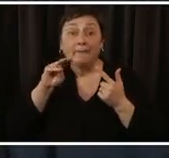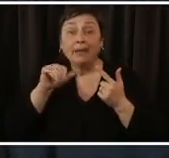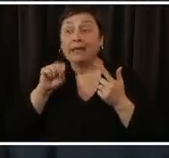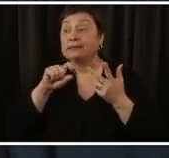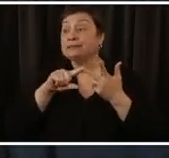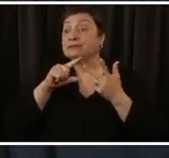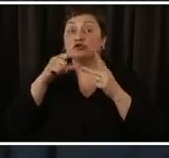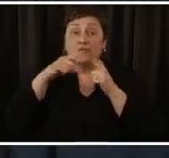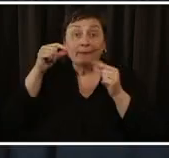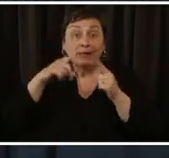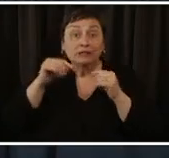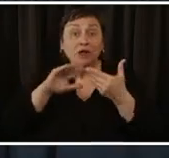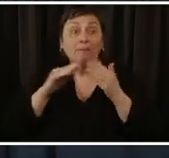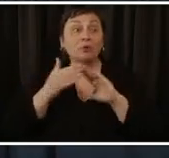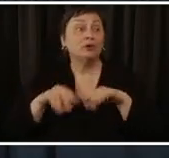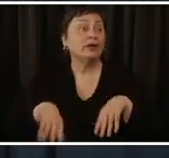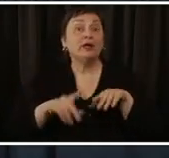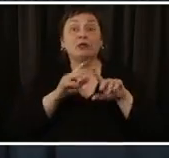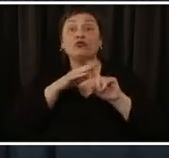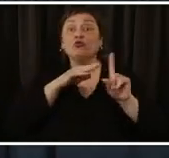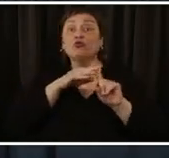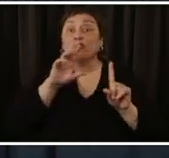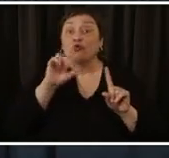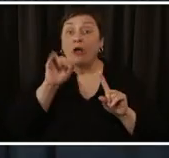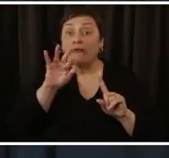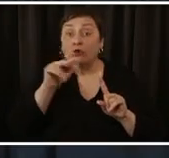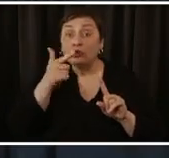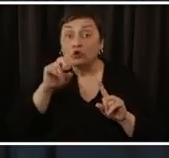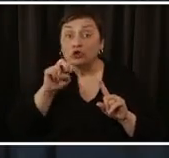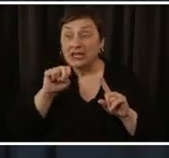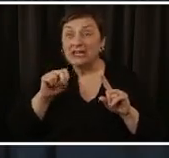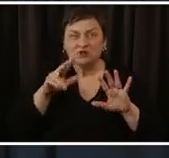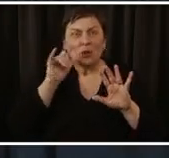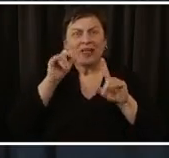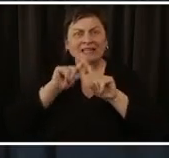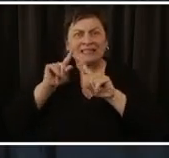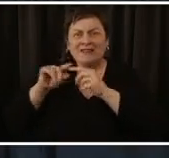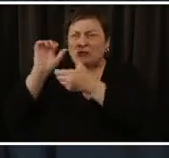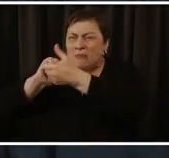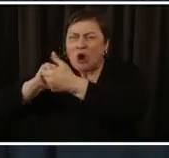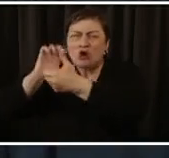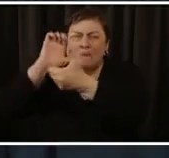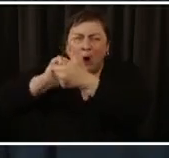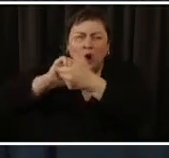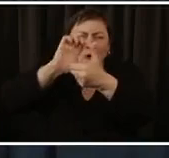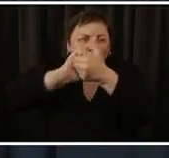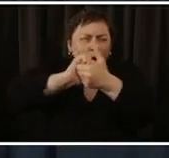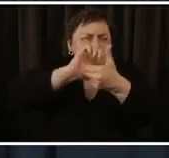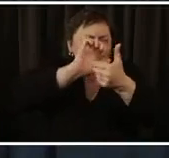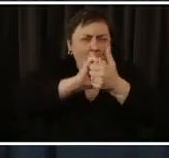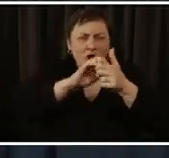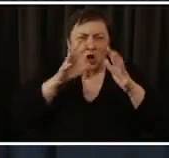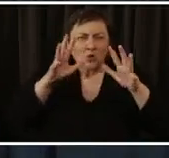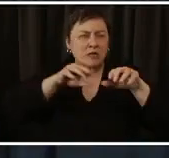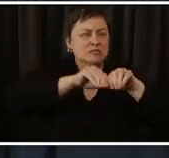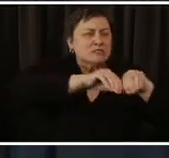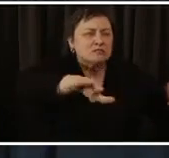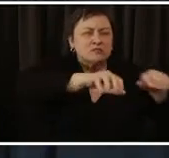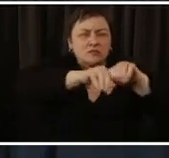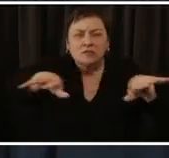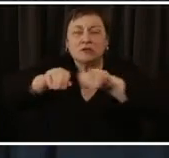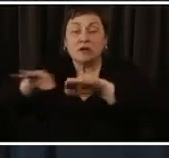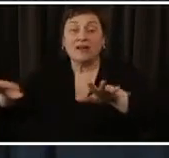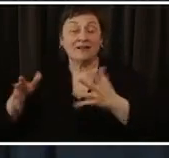community, the refugee community. So these are the kind of partnerships where we make sure it's really about access. Because again, you have people that